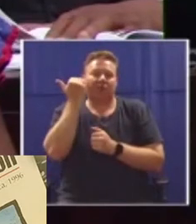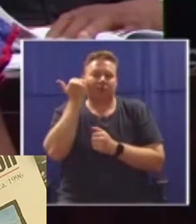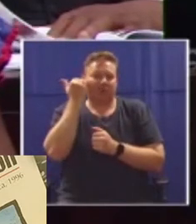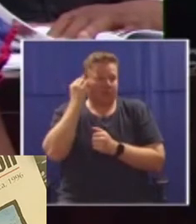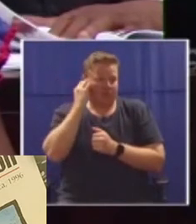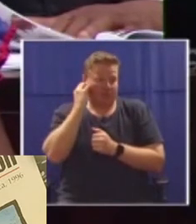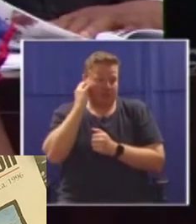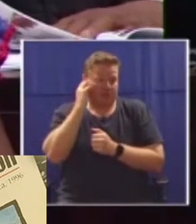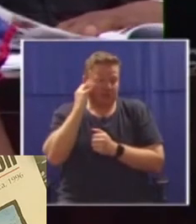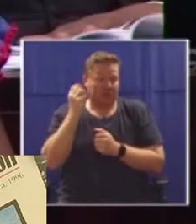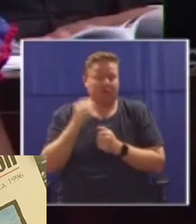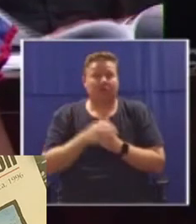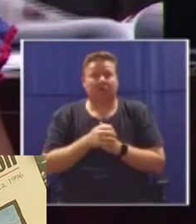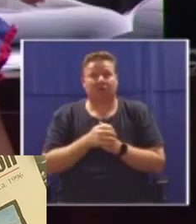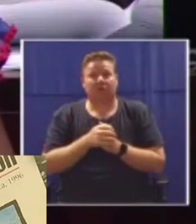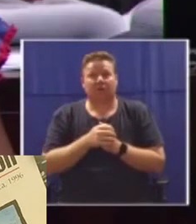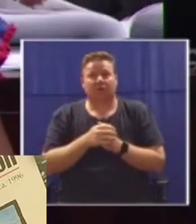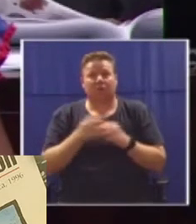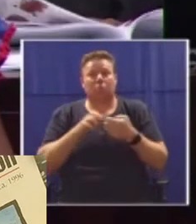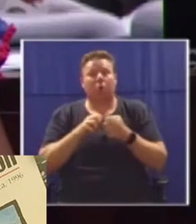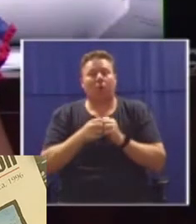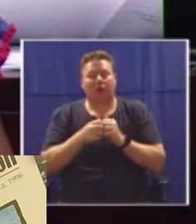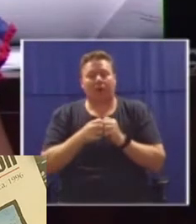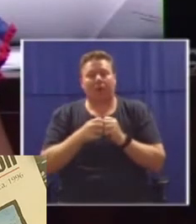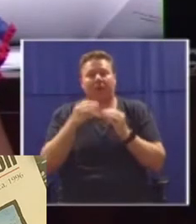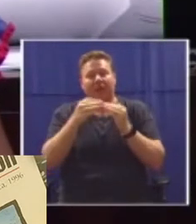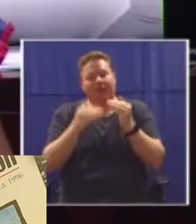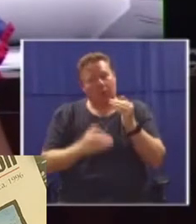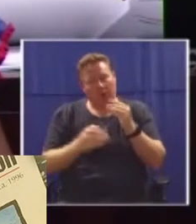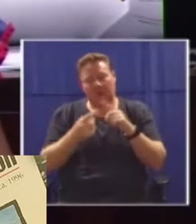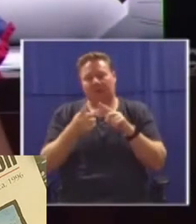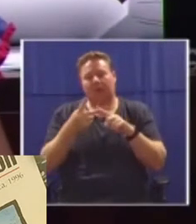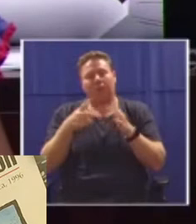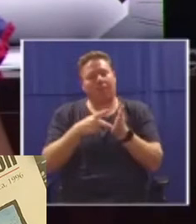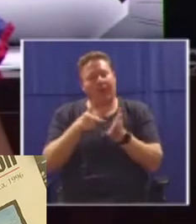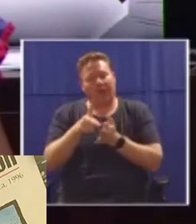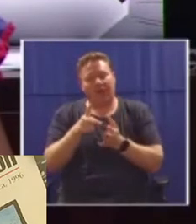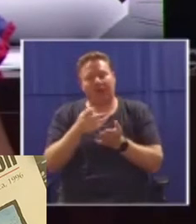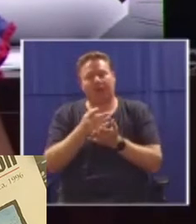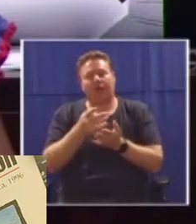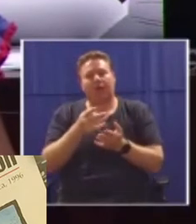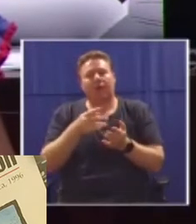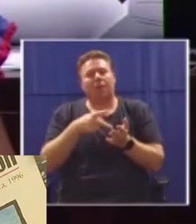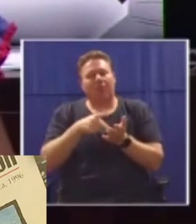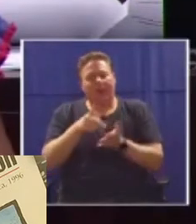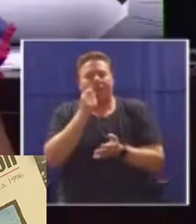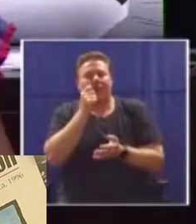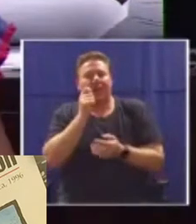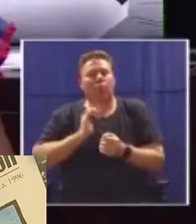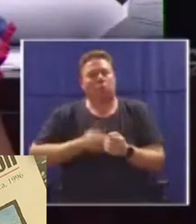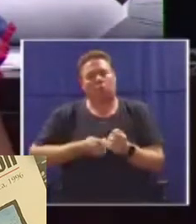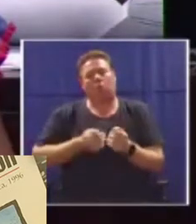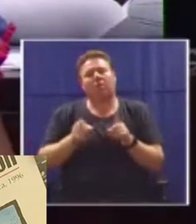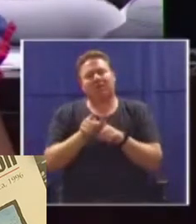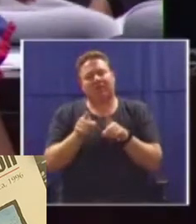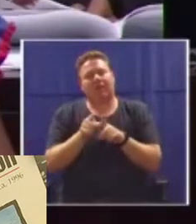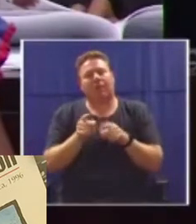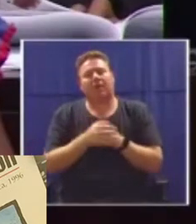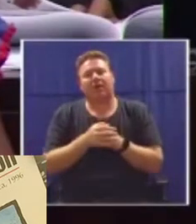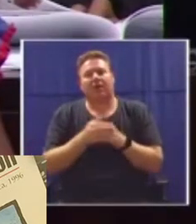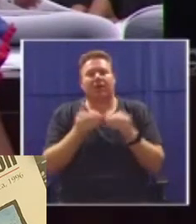to address the problem of inequality, pay between men and women equally. The equal work for equal